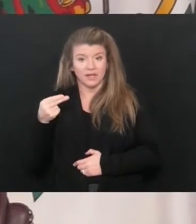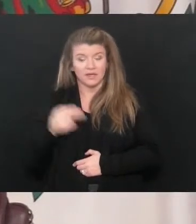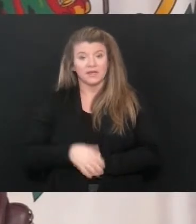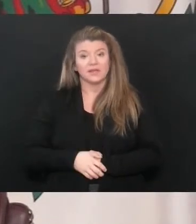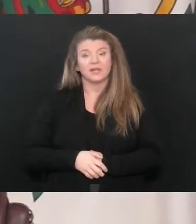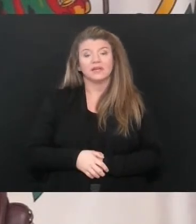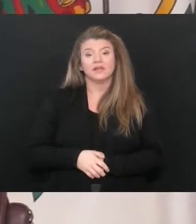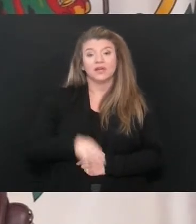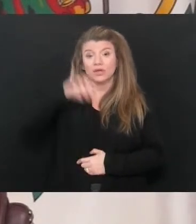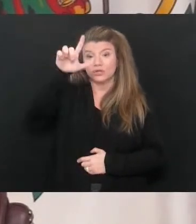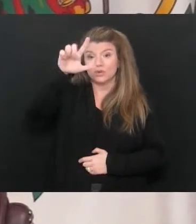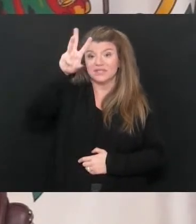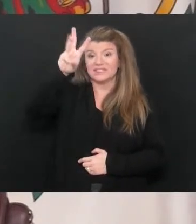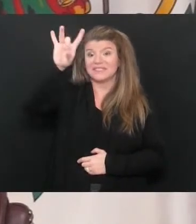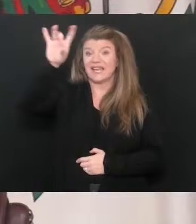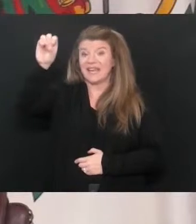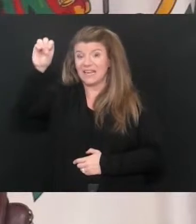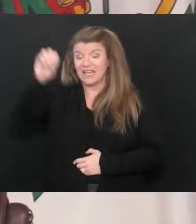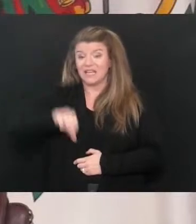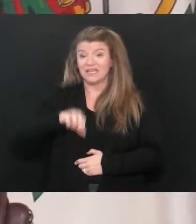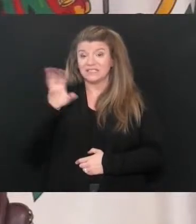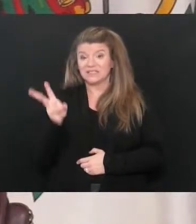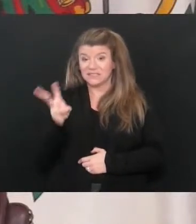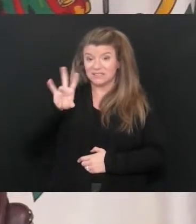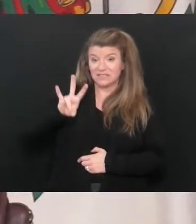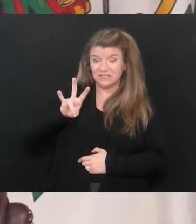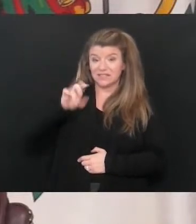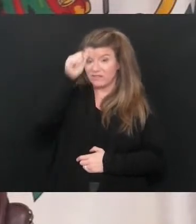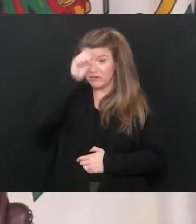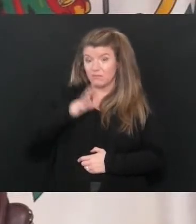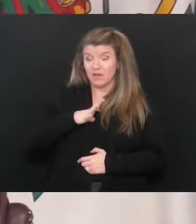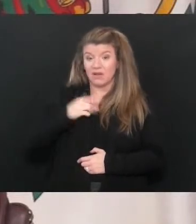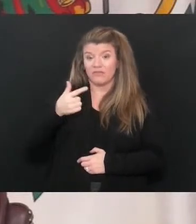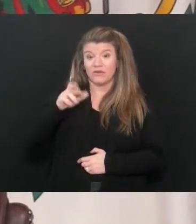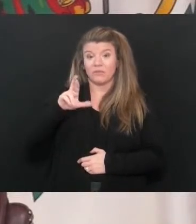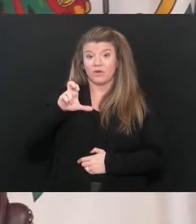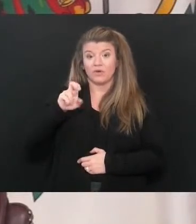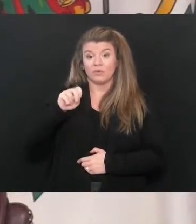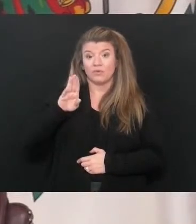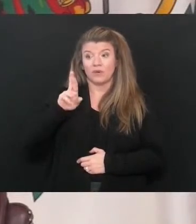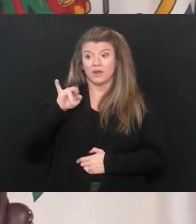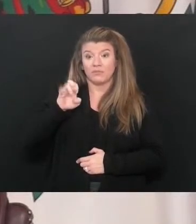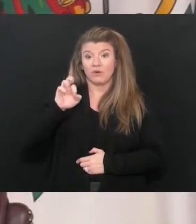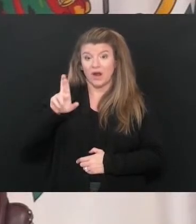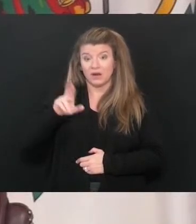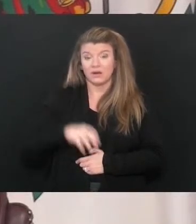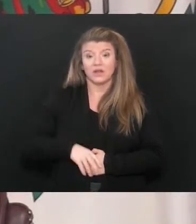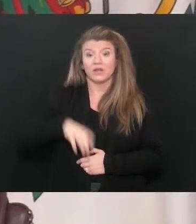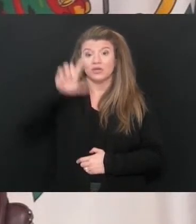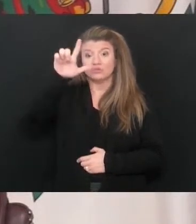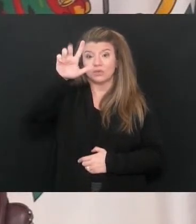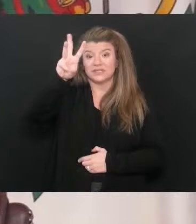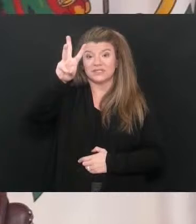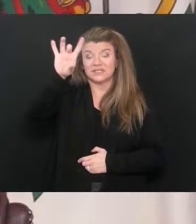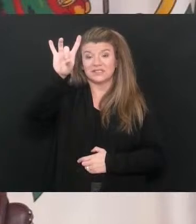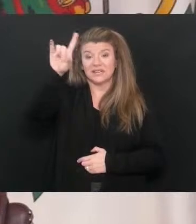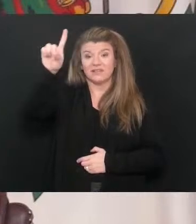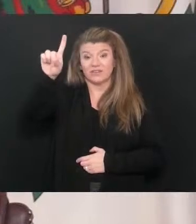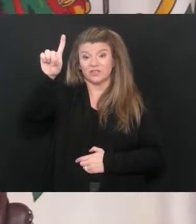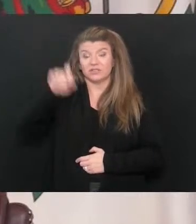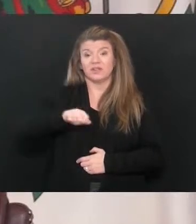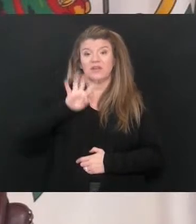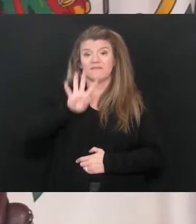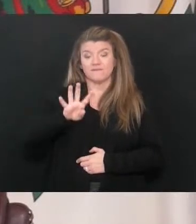Our 2,680th death is a 67-year-old male from Greenbrier County. Our 2,681st death